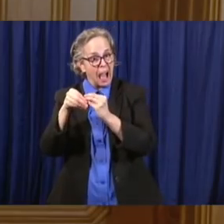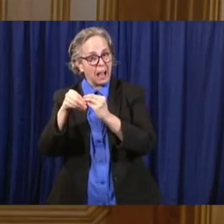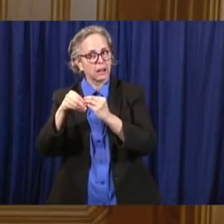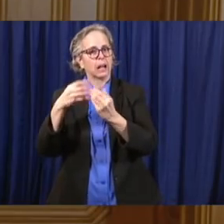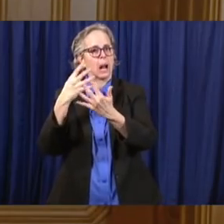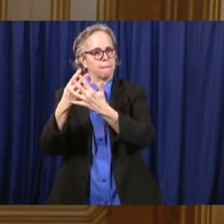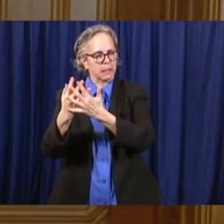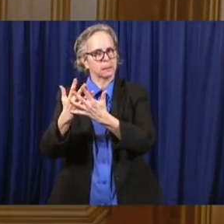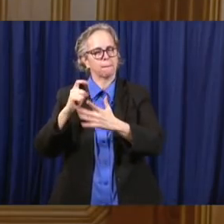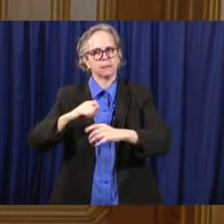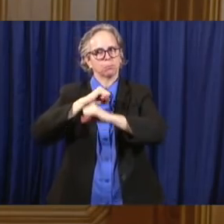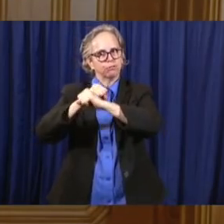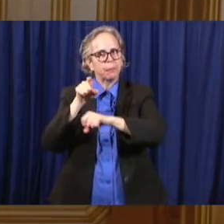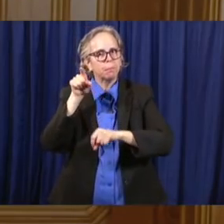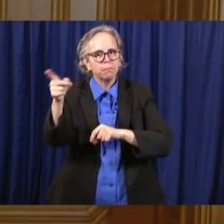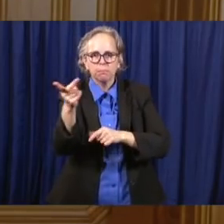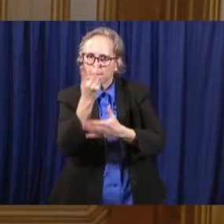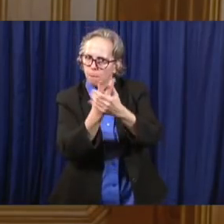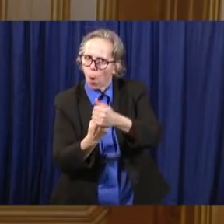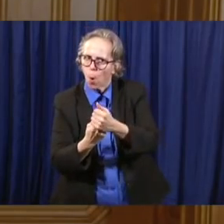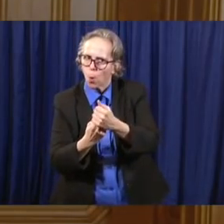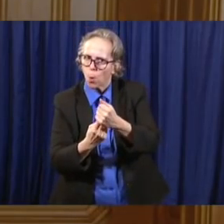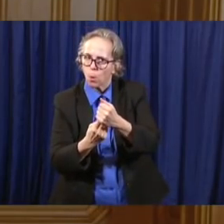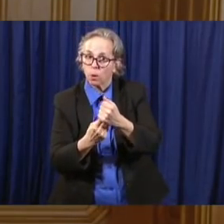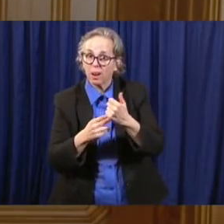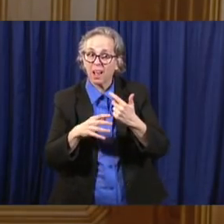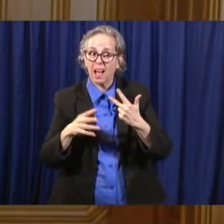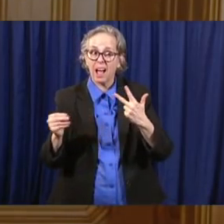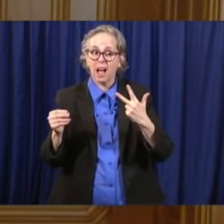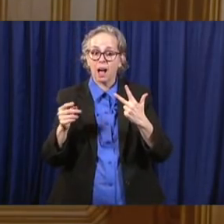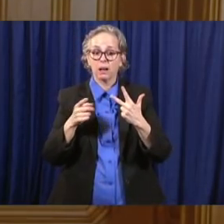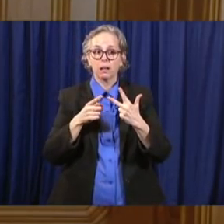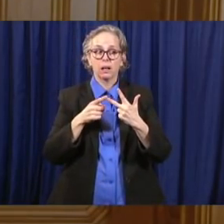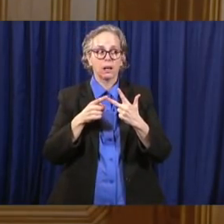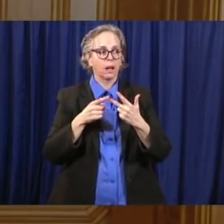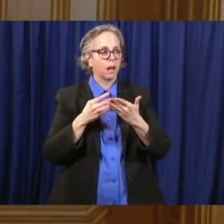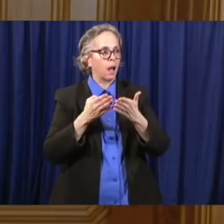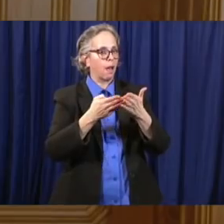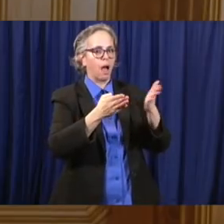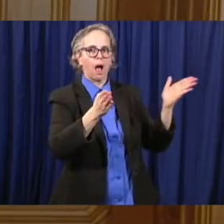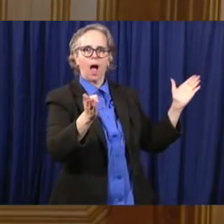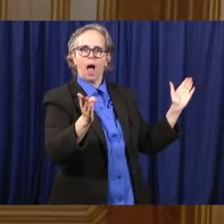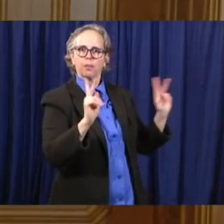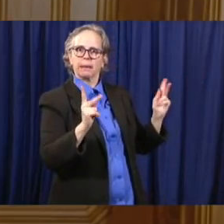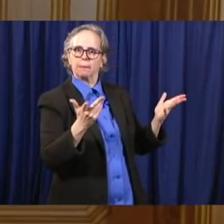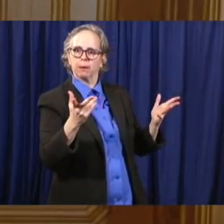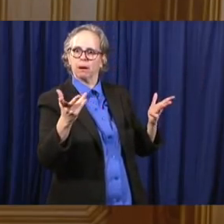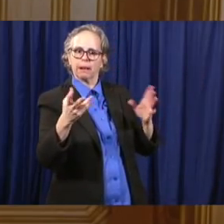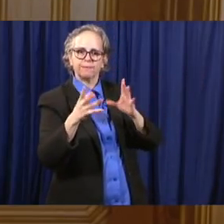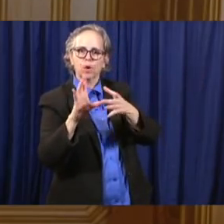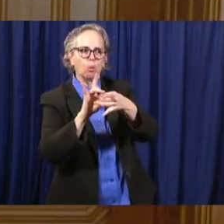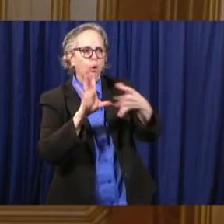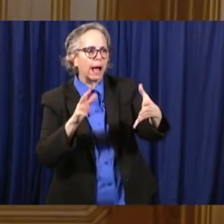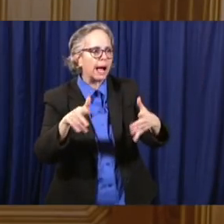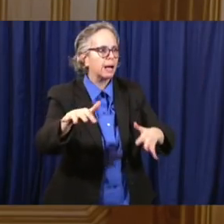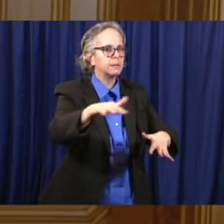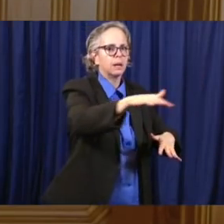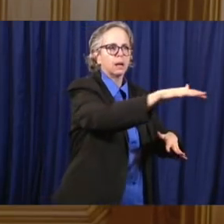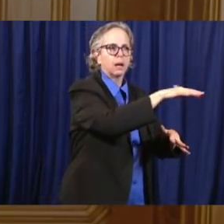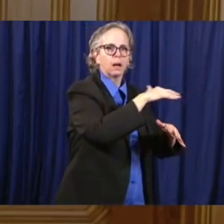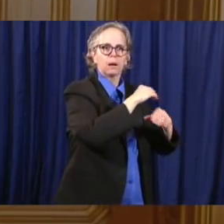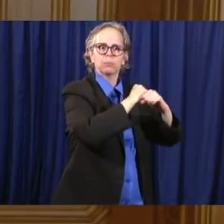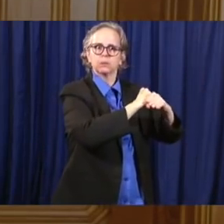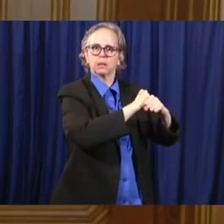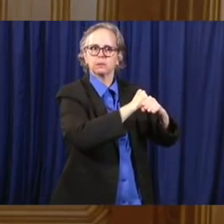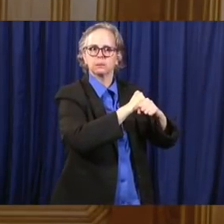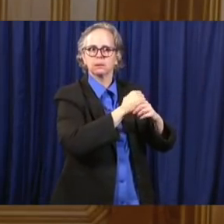Third, we also must protect the public from those who may cause them harm. And that means many